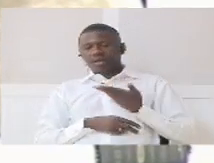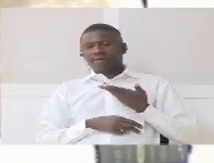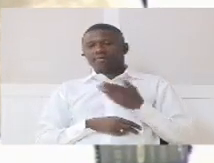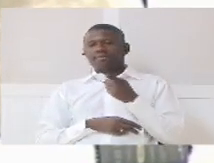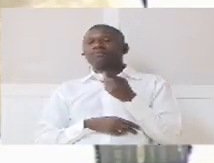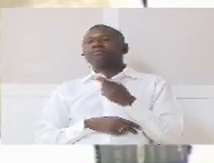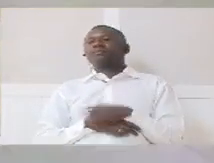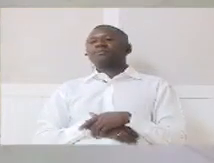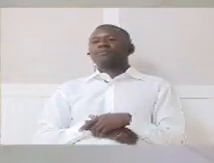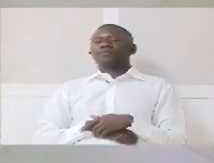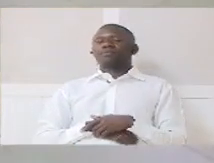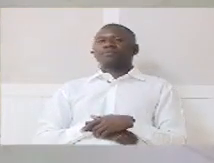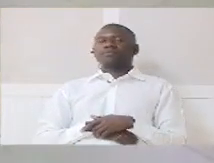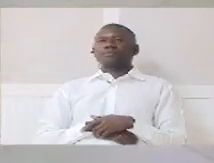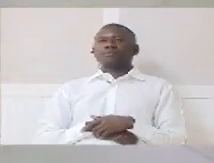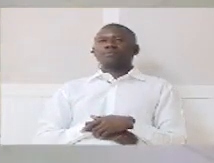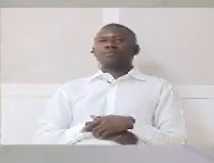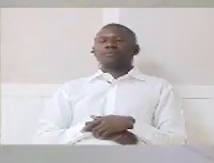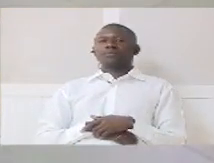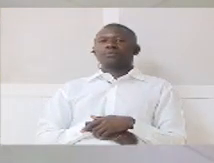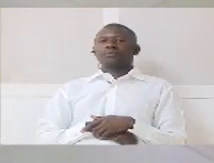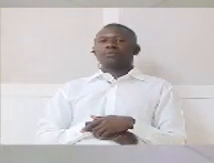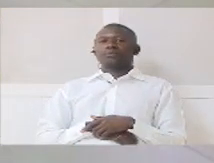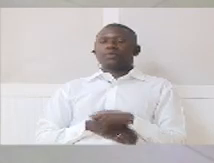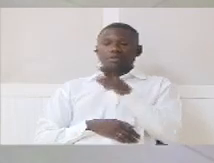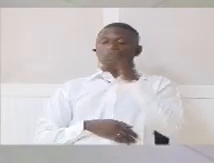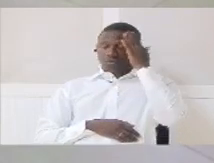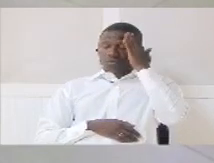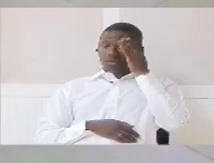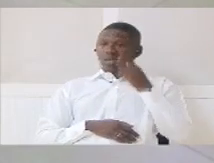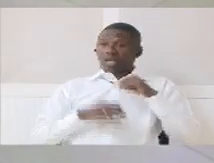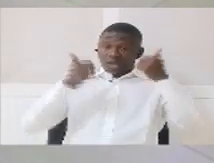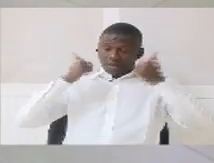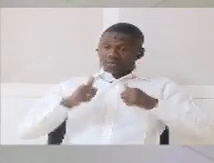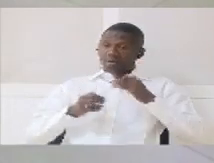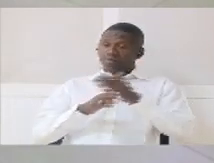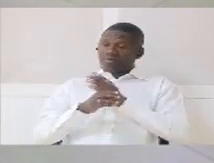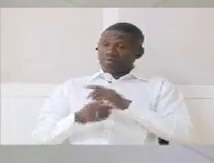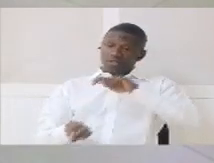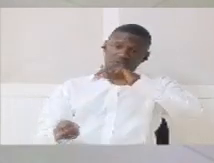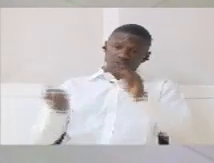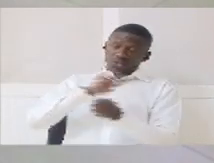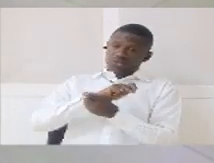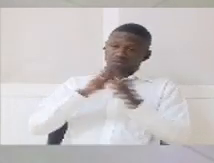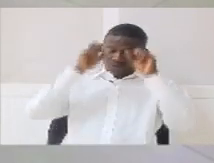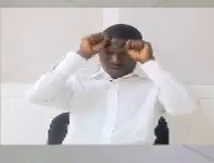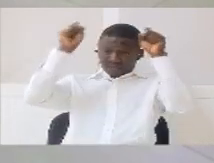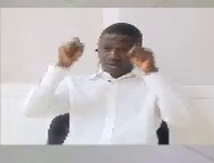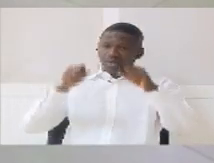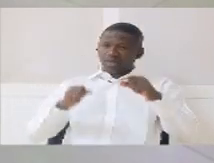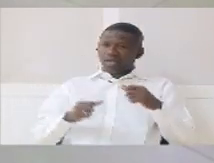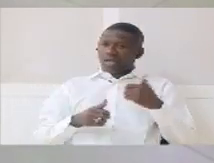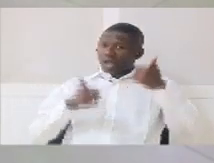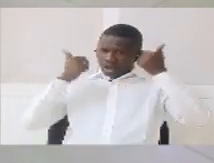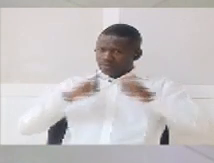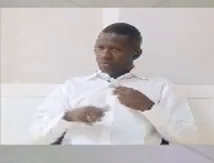government. As far as you know, has it ever happened before the change of government? Itela londoto. Jani mansa kunda be falina. Wonene